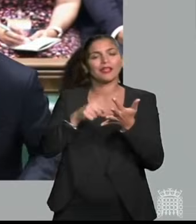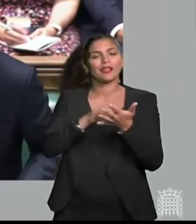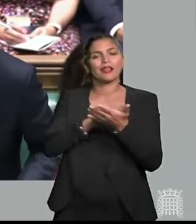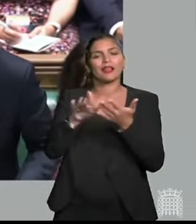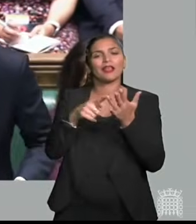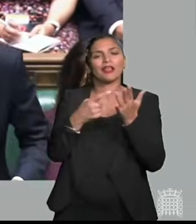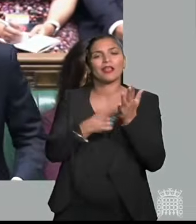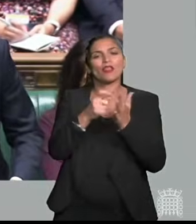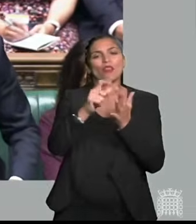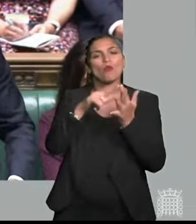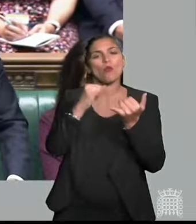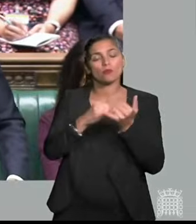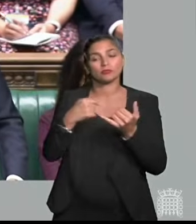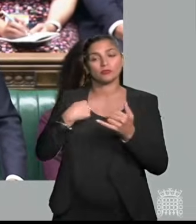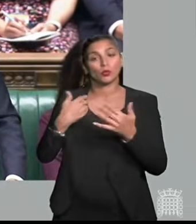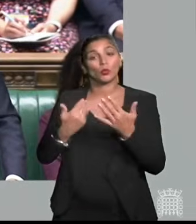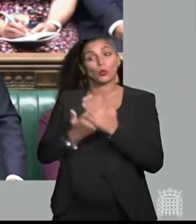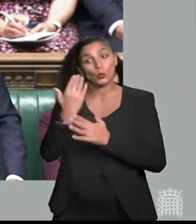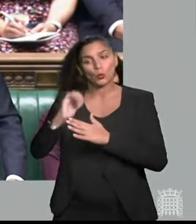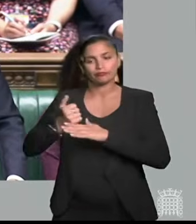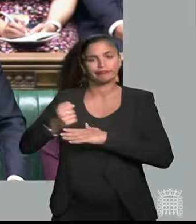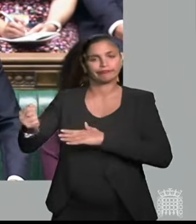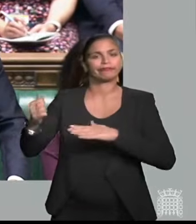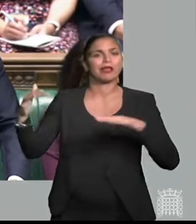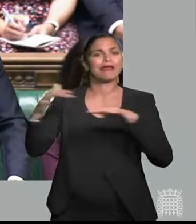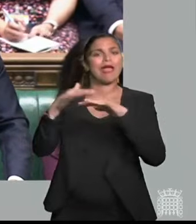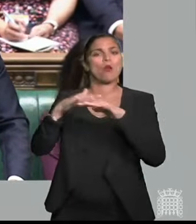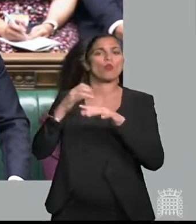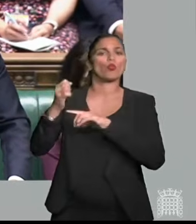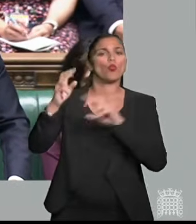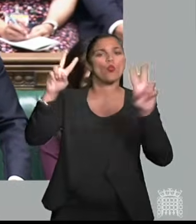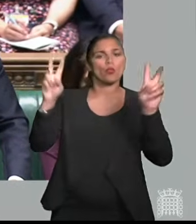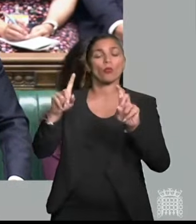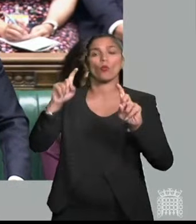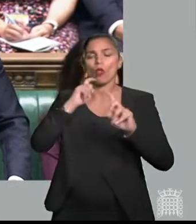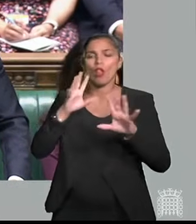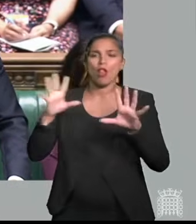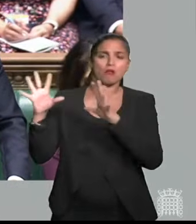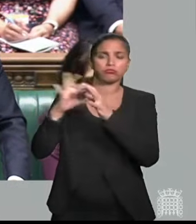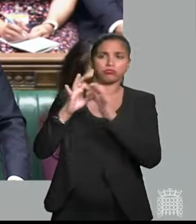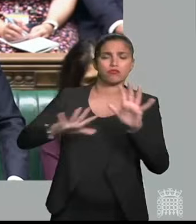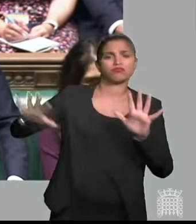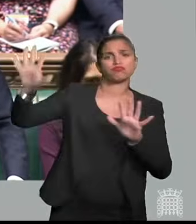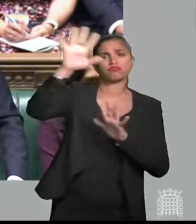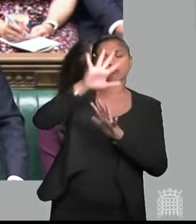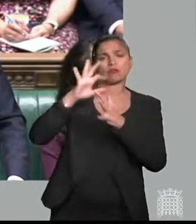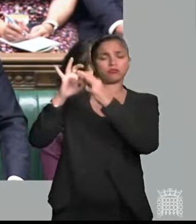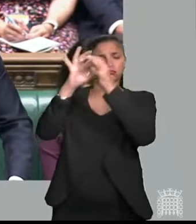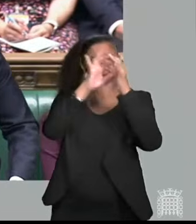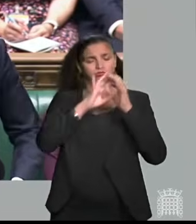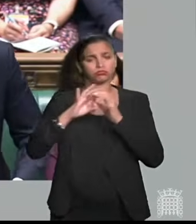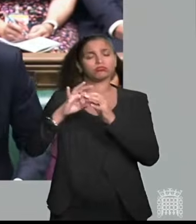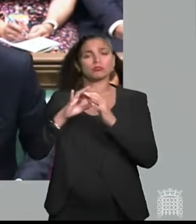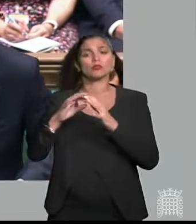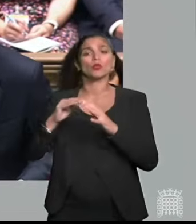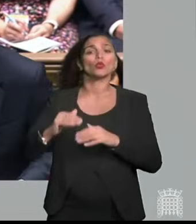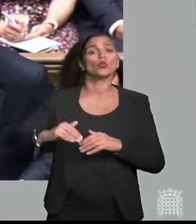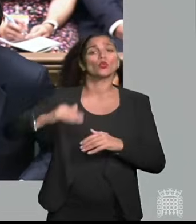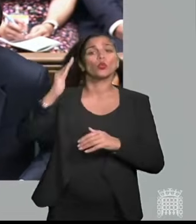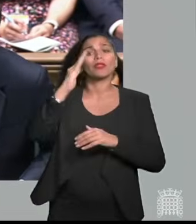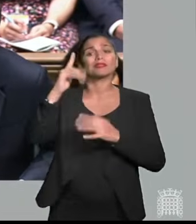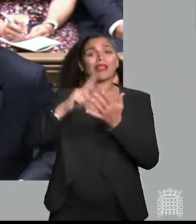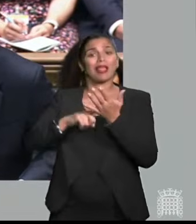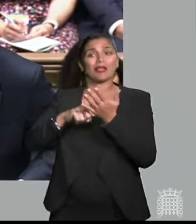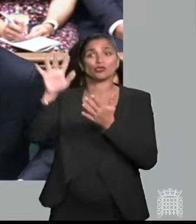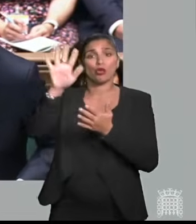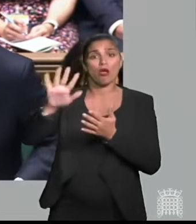Network North will see Hull fully connected to the Northern Powerhouse network, which I know he'll welcome, and also North East Lincolnshire will share